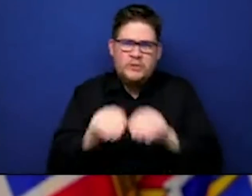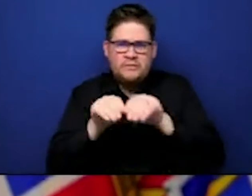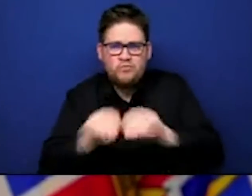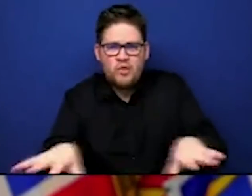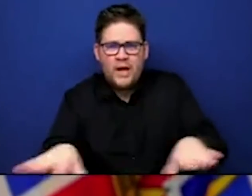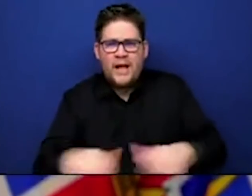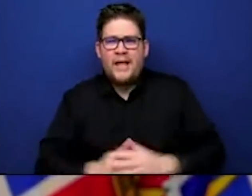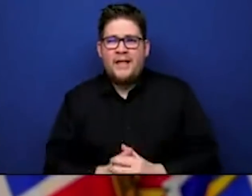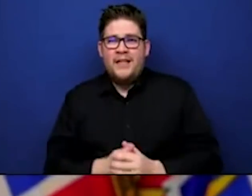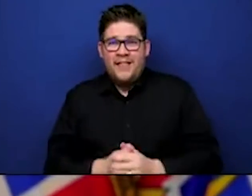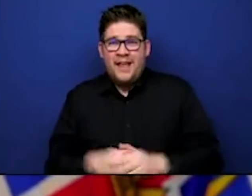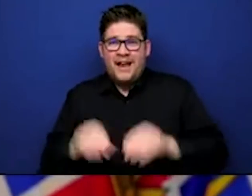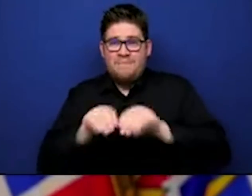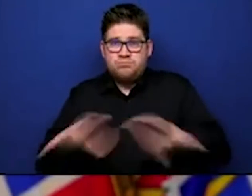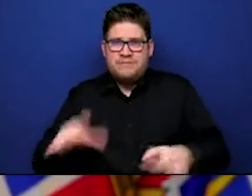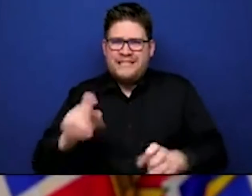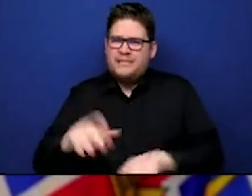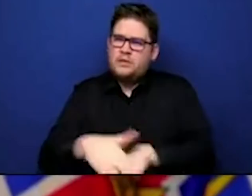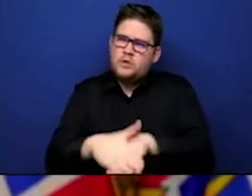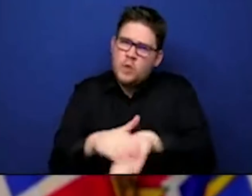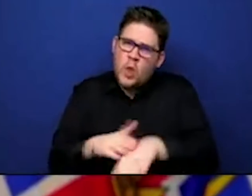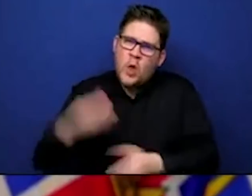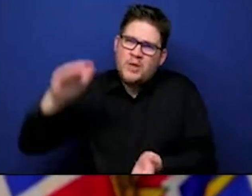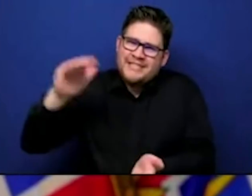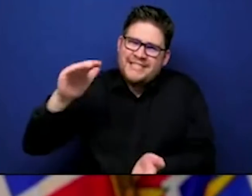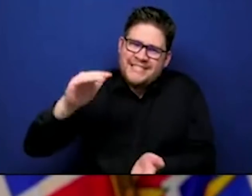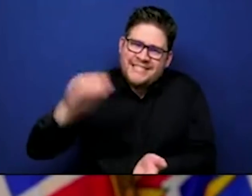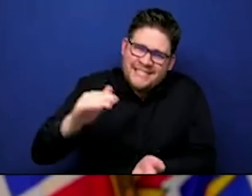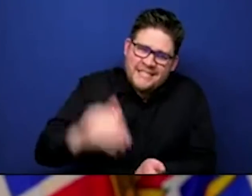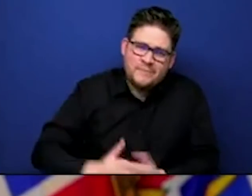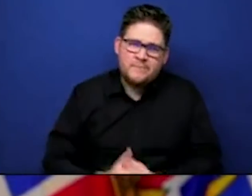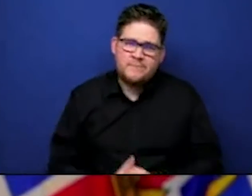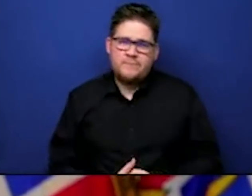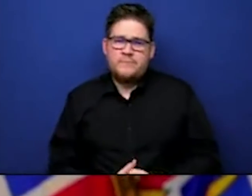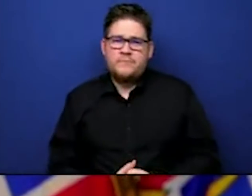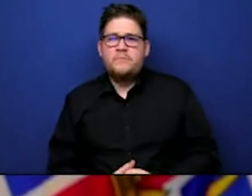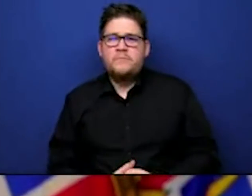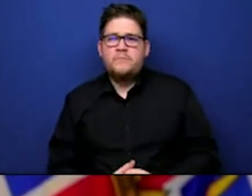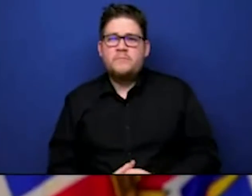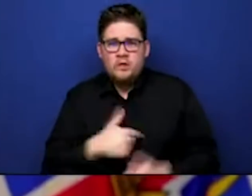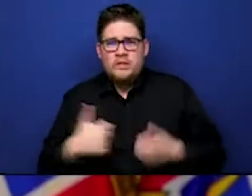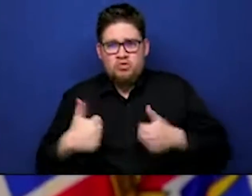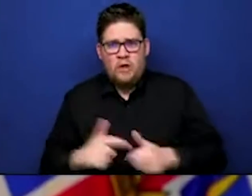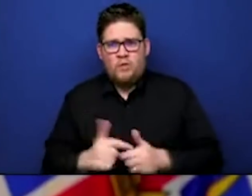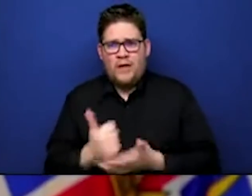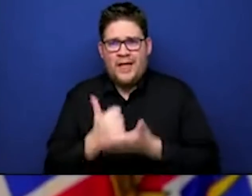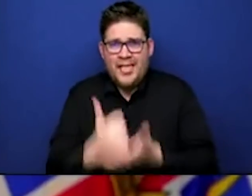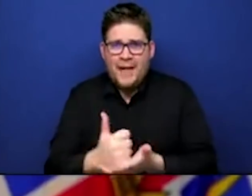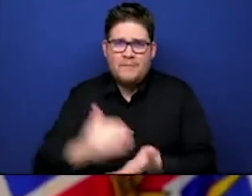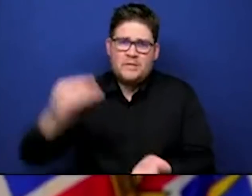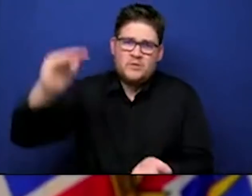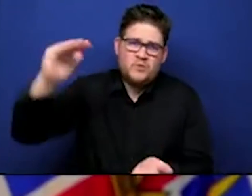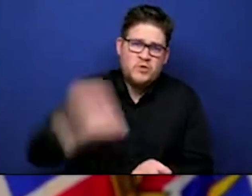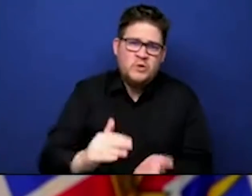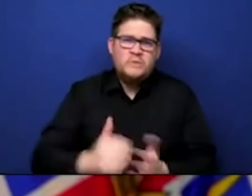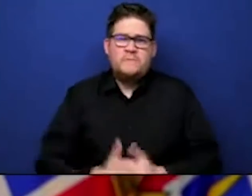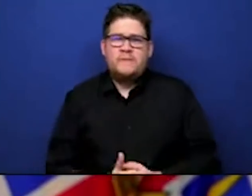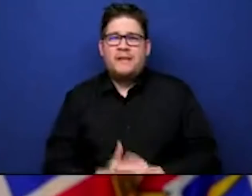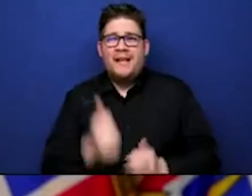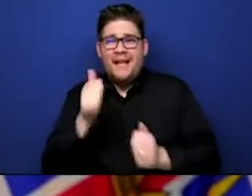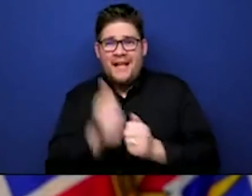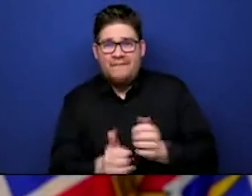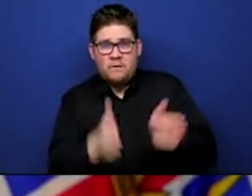across this province are working to do just that with every single case and every single contact that we connect